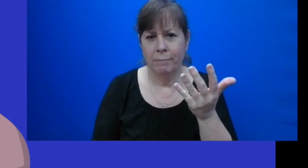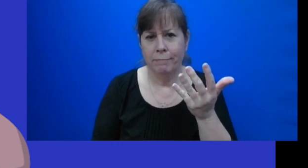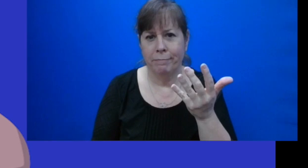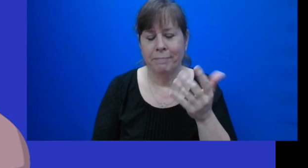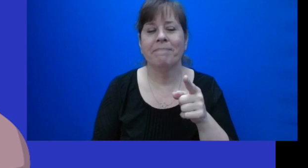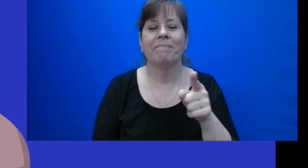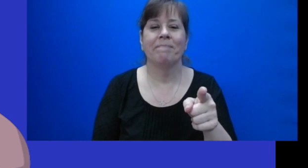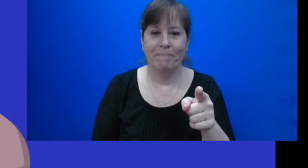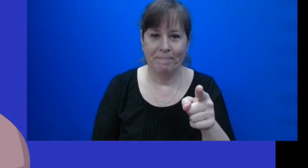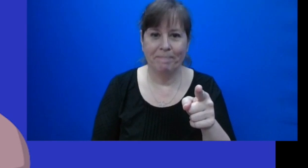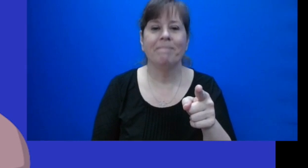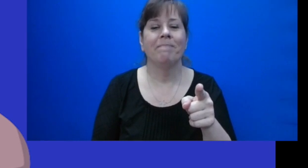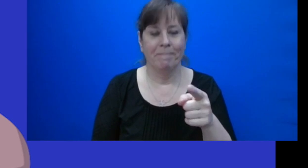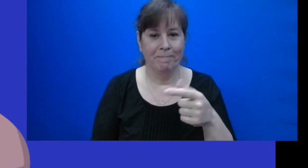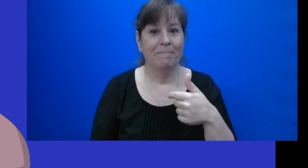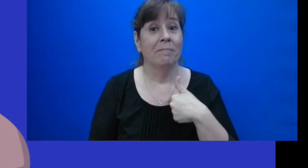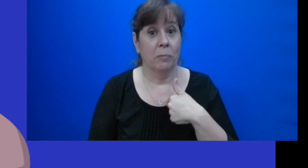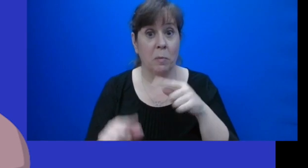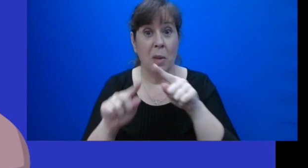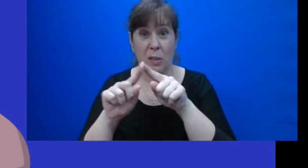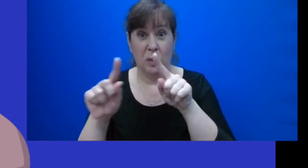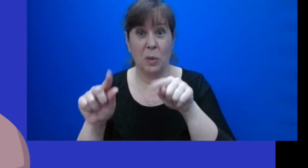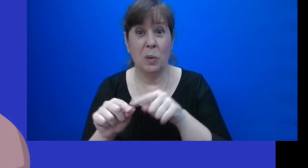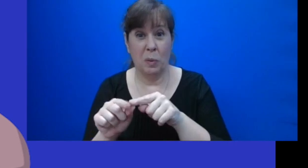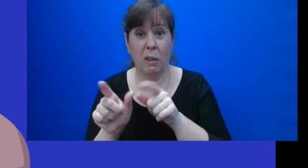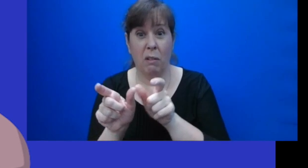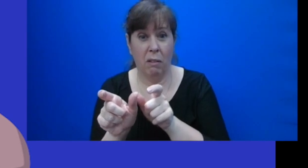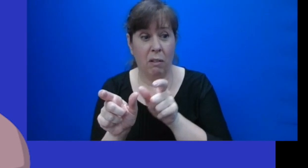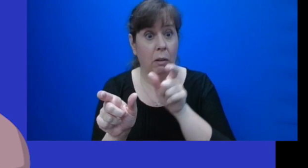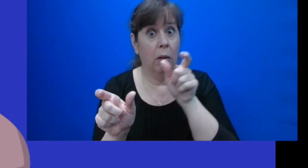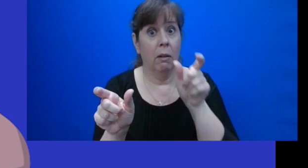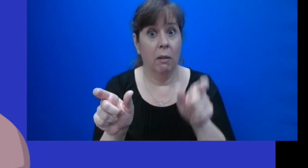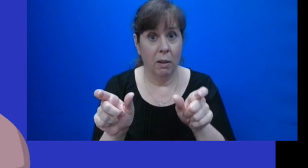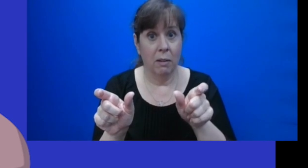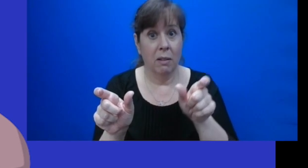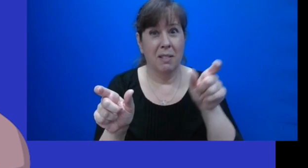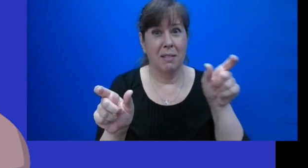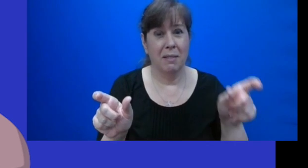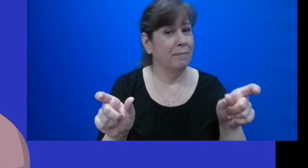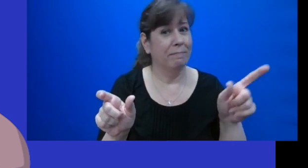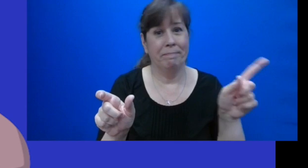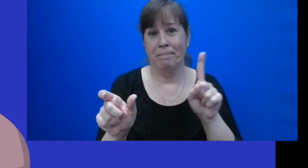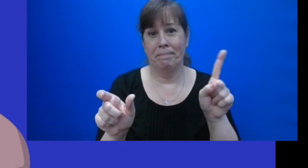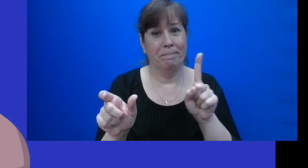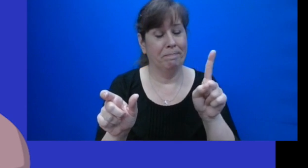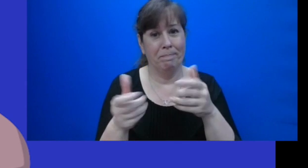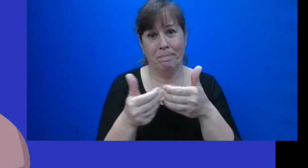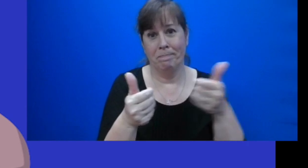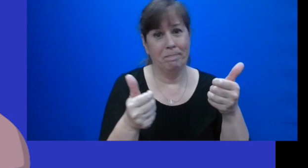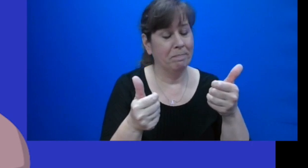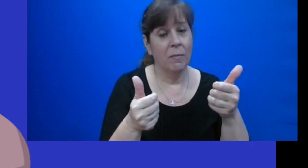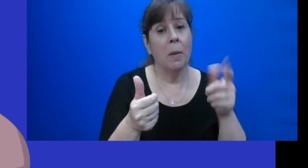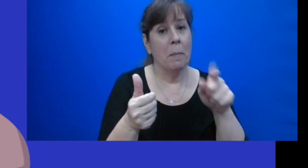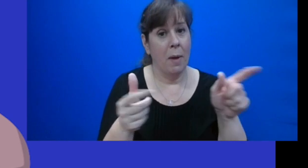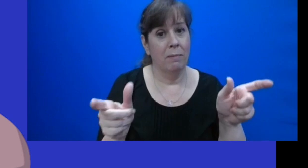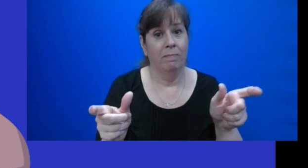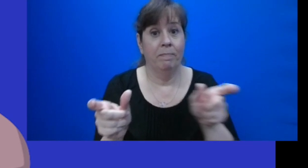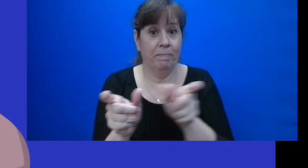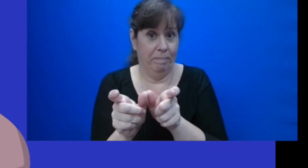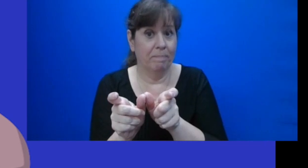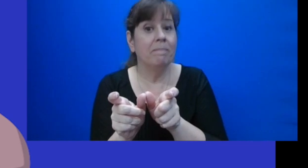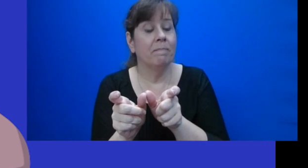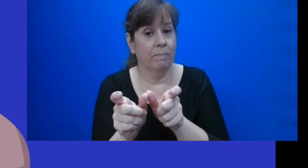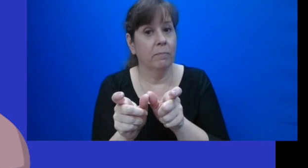have gaps in between my squares. I need to make sure that the edges are touching to get